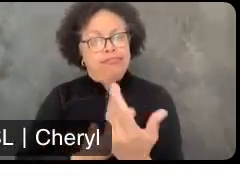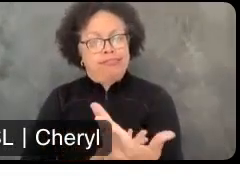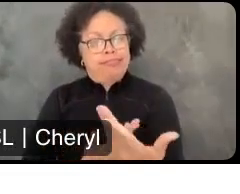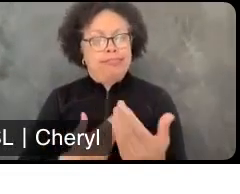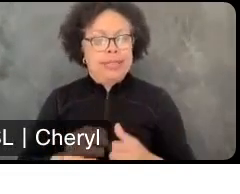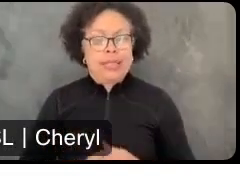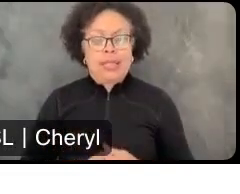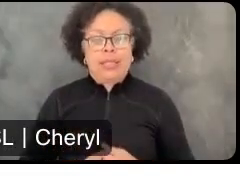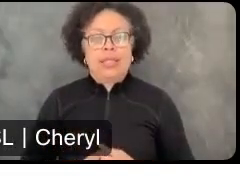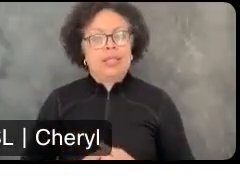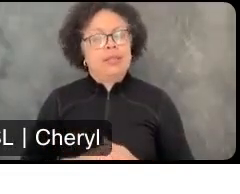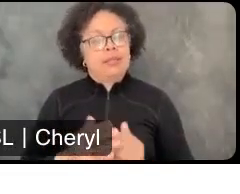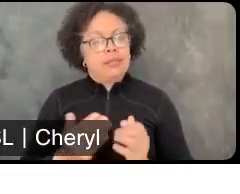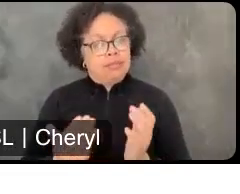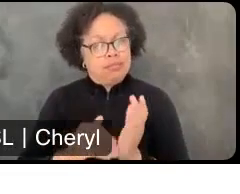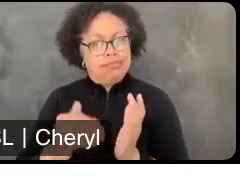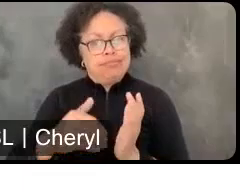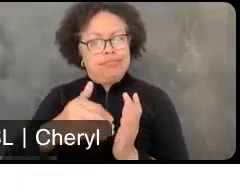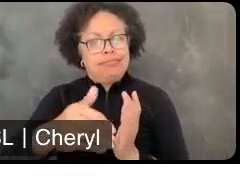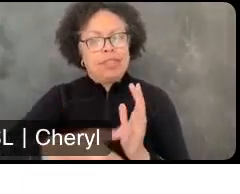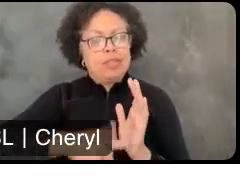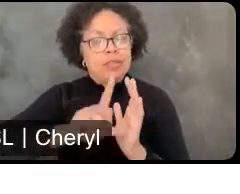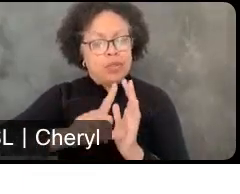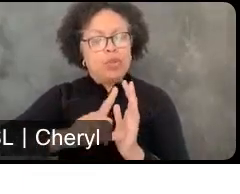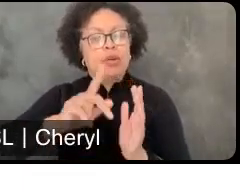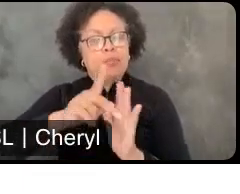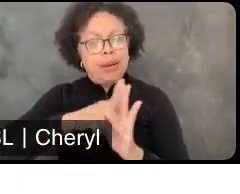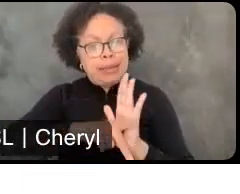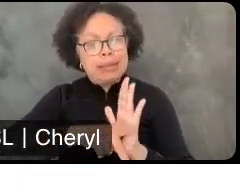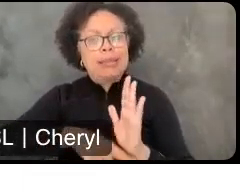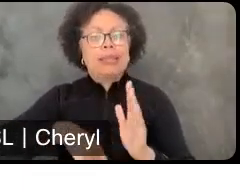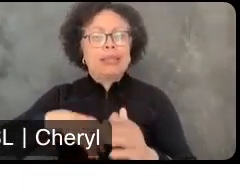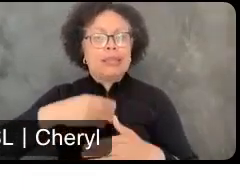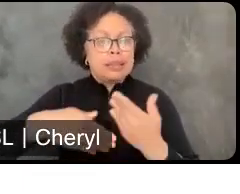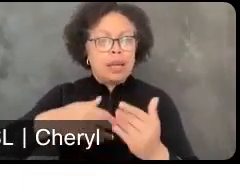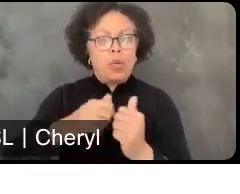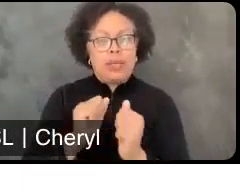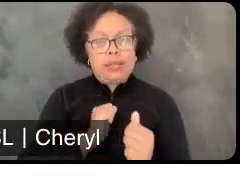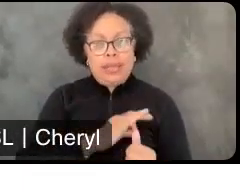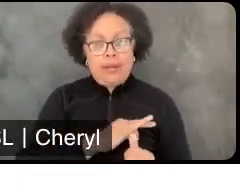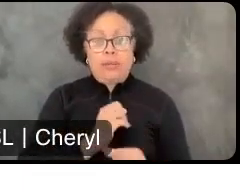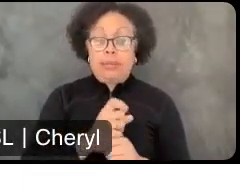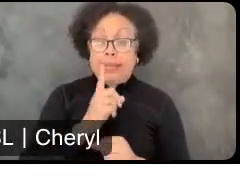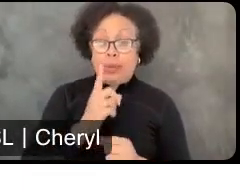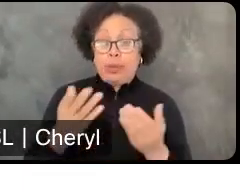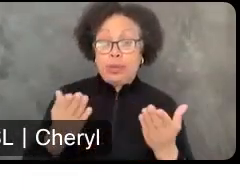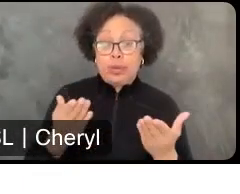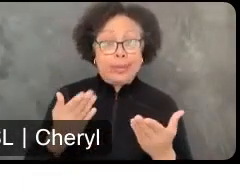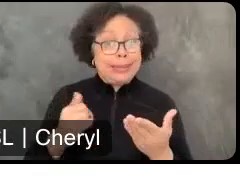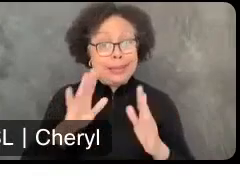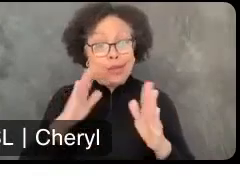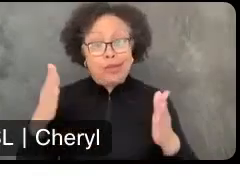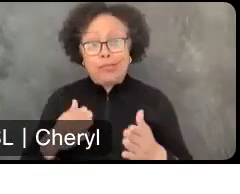Regularly review policies and practices with staff to be sure that services remain survivor-led